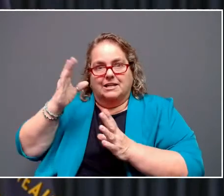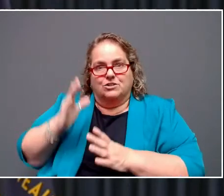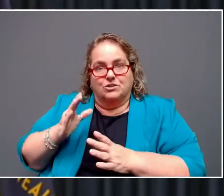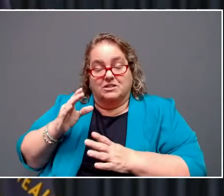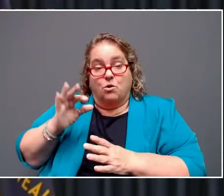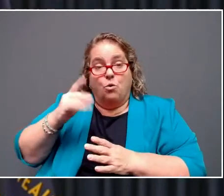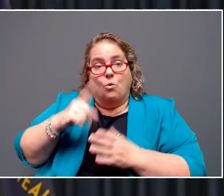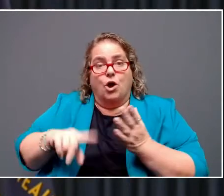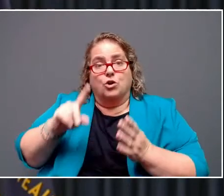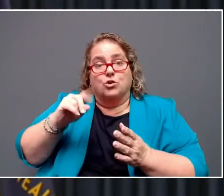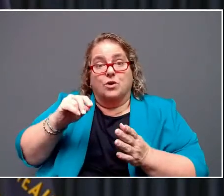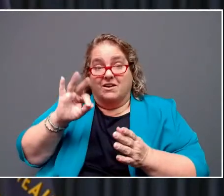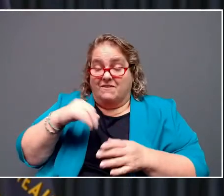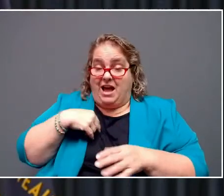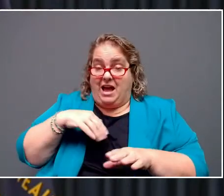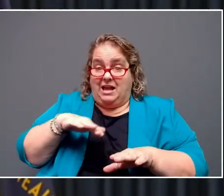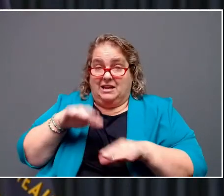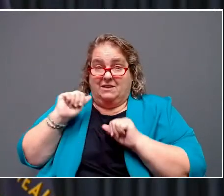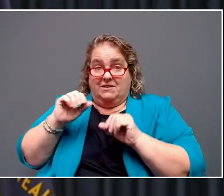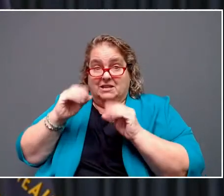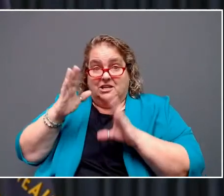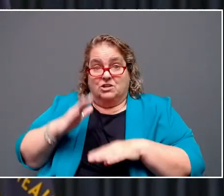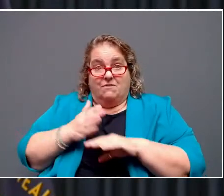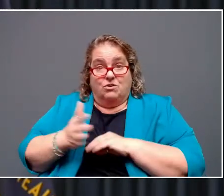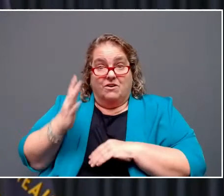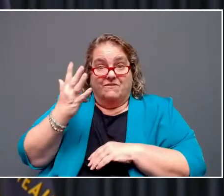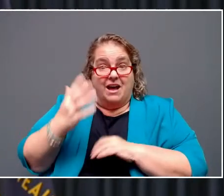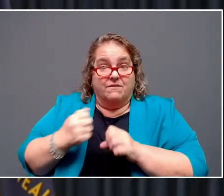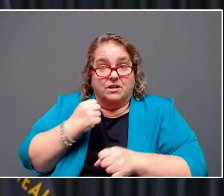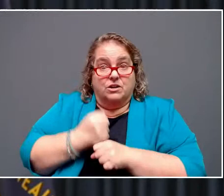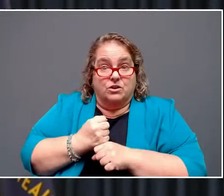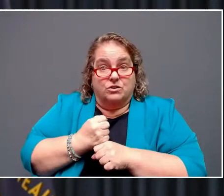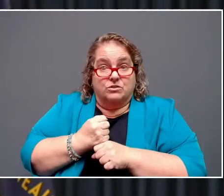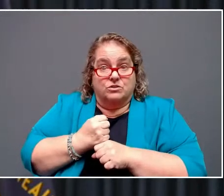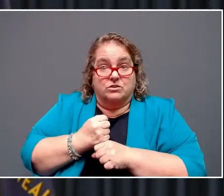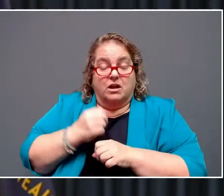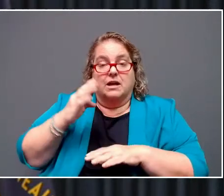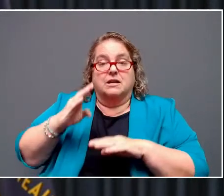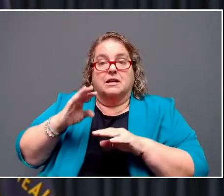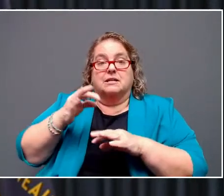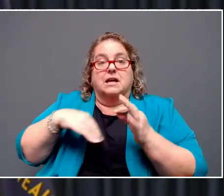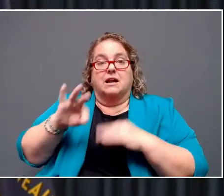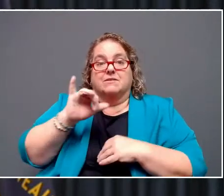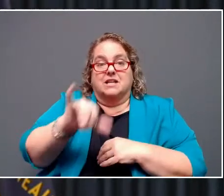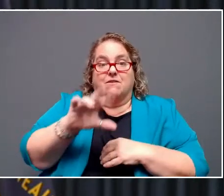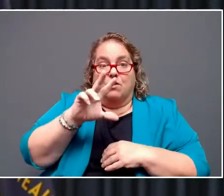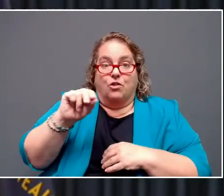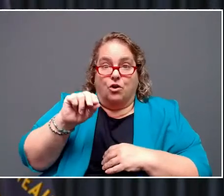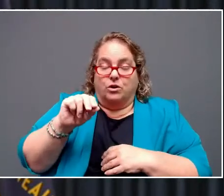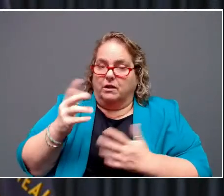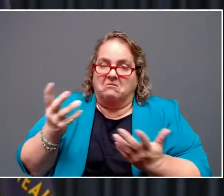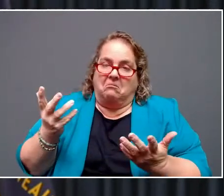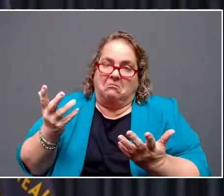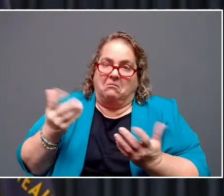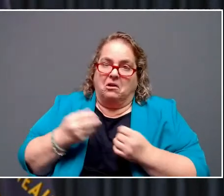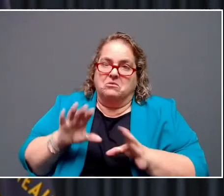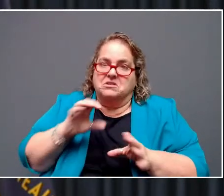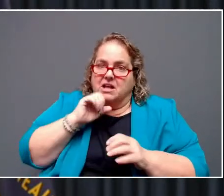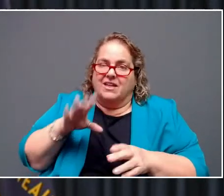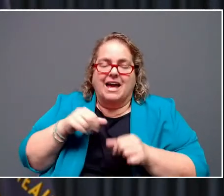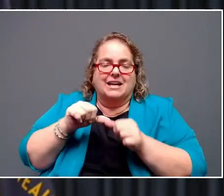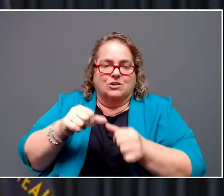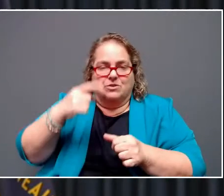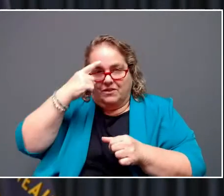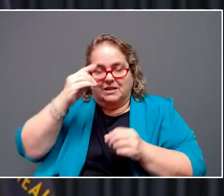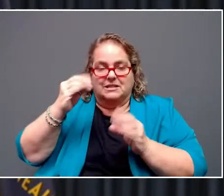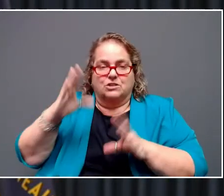after 5 years instead of staying in it for 30? I continue to believe our teachers not only deserve a raise, which they do,